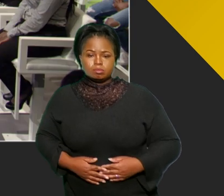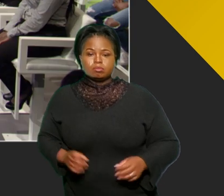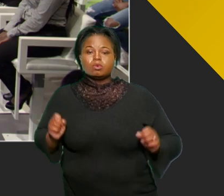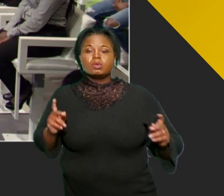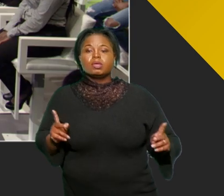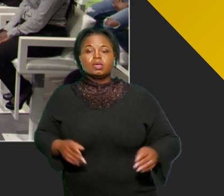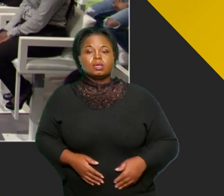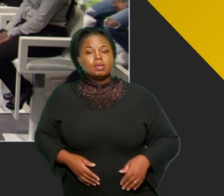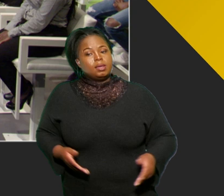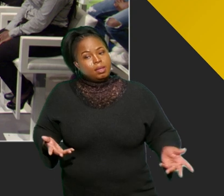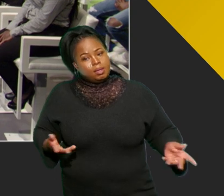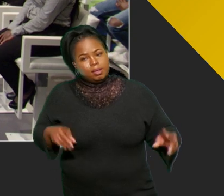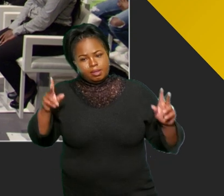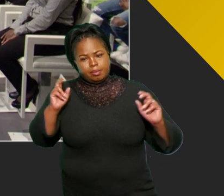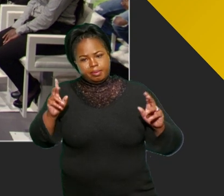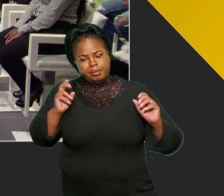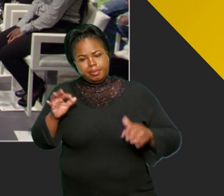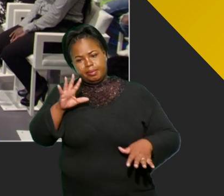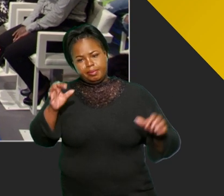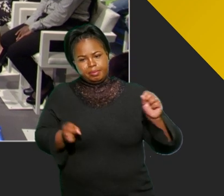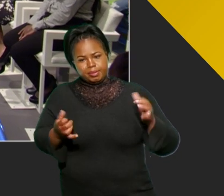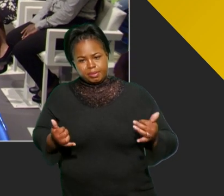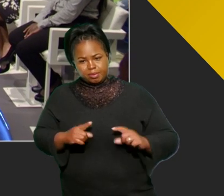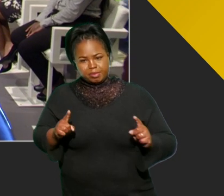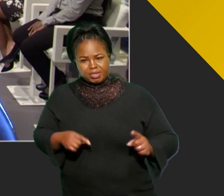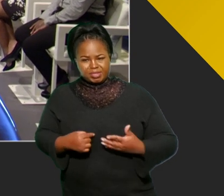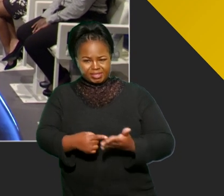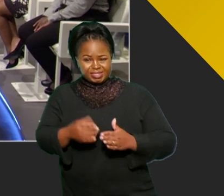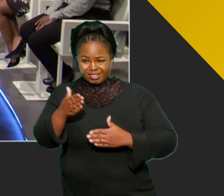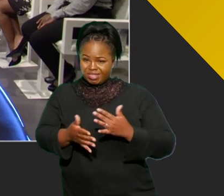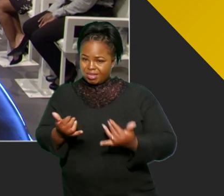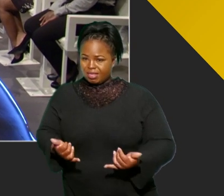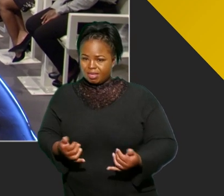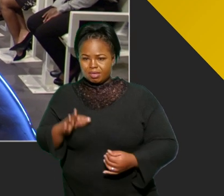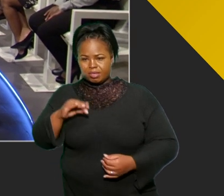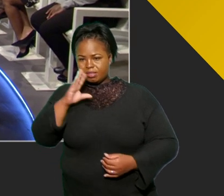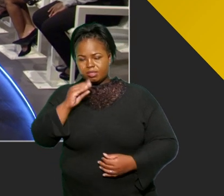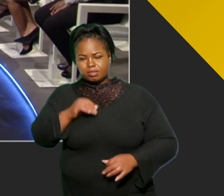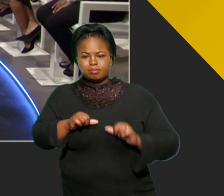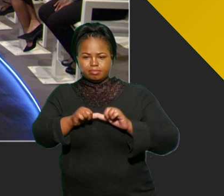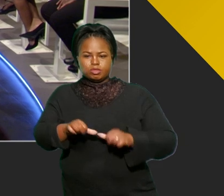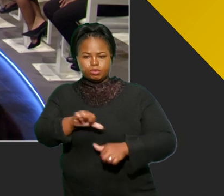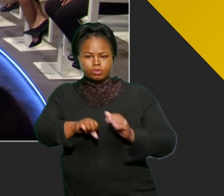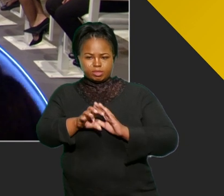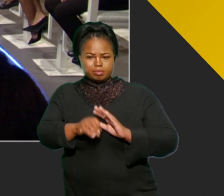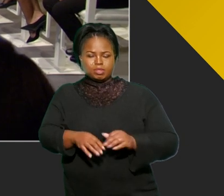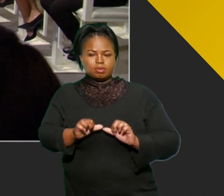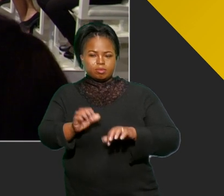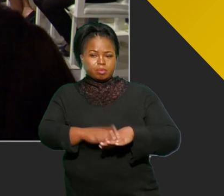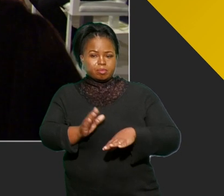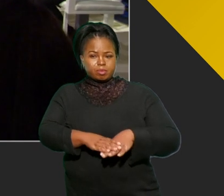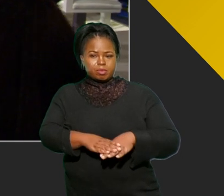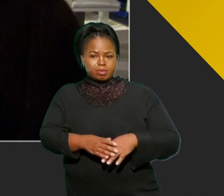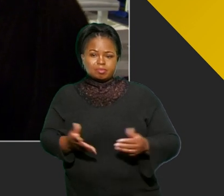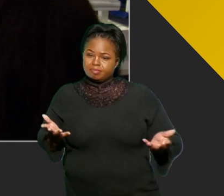right. Injalo ke, so njoba sivala kanjalo indaba yethu, kodwa the conversation does not end here on Daily Thetha, qhubeka ku social media ukhuluma ngale ndaba. Ukuthi